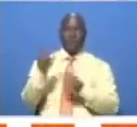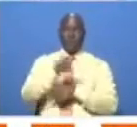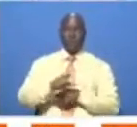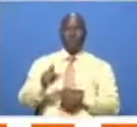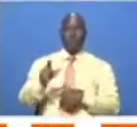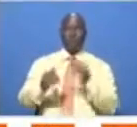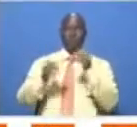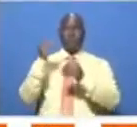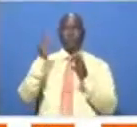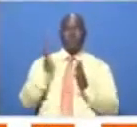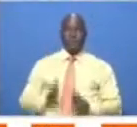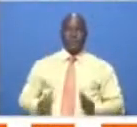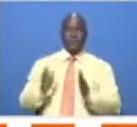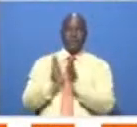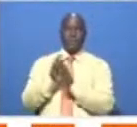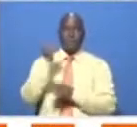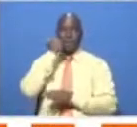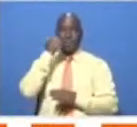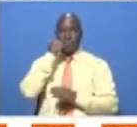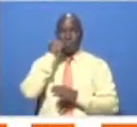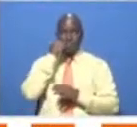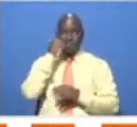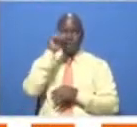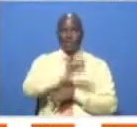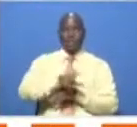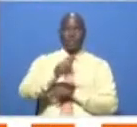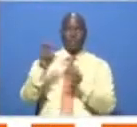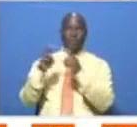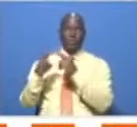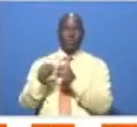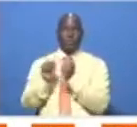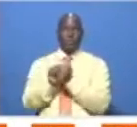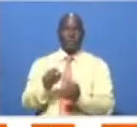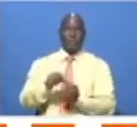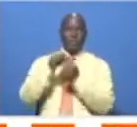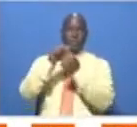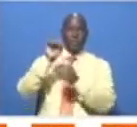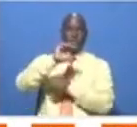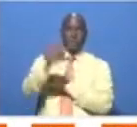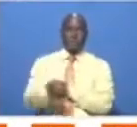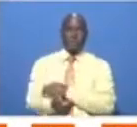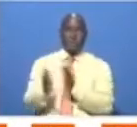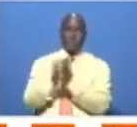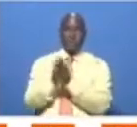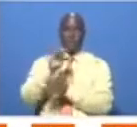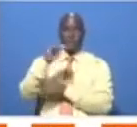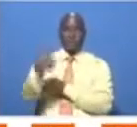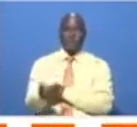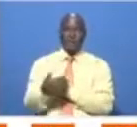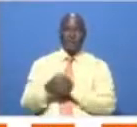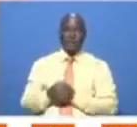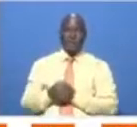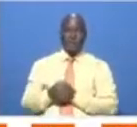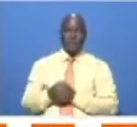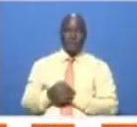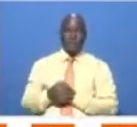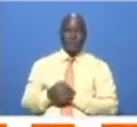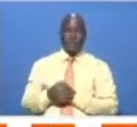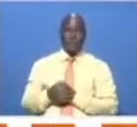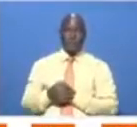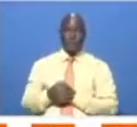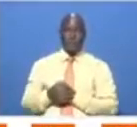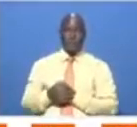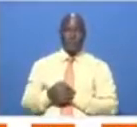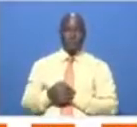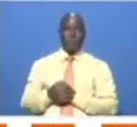healthcare professionals and patients to remotely consult with specialists in towns and cities. You can listen at the